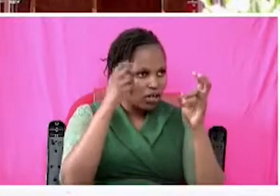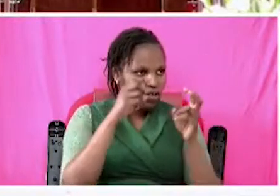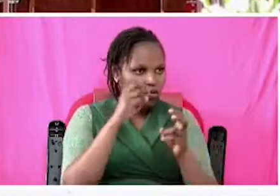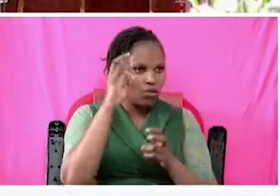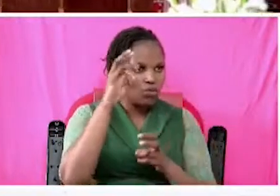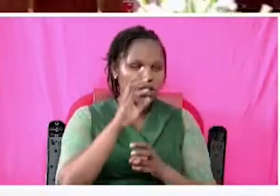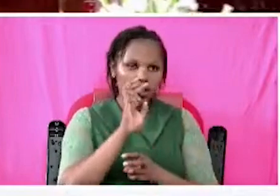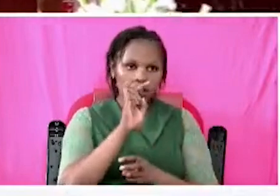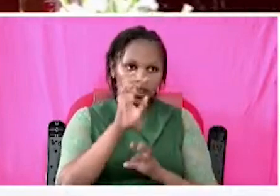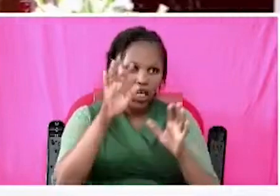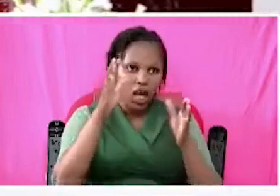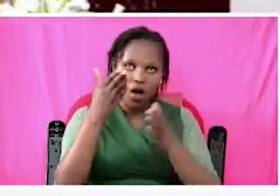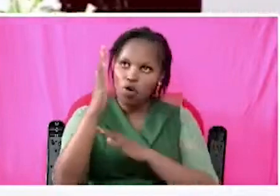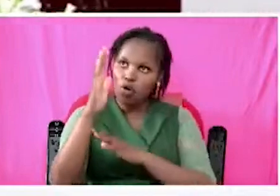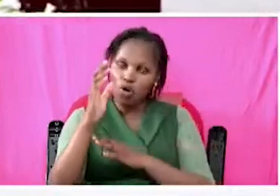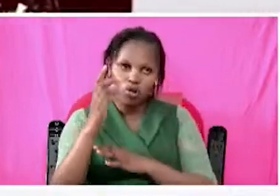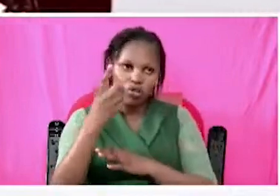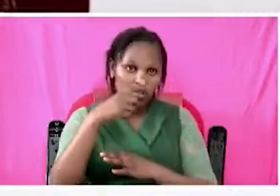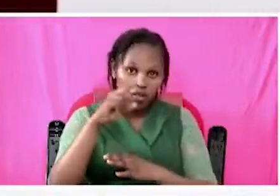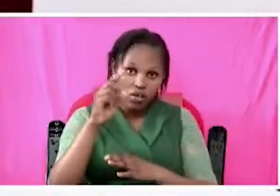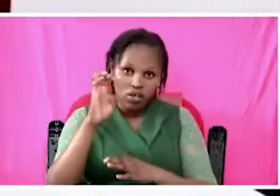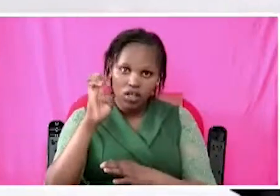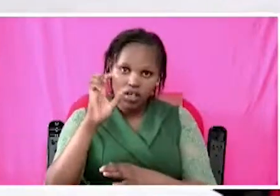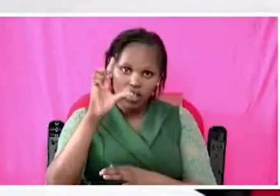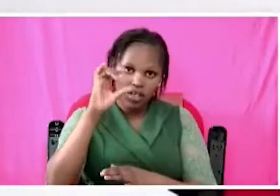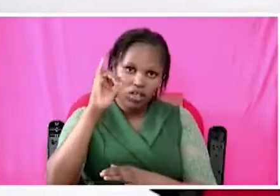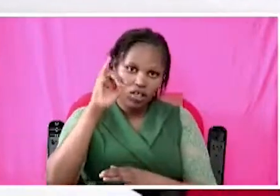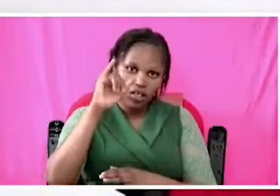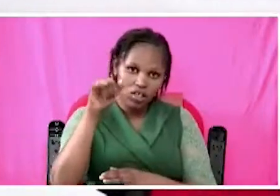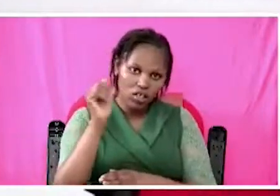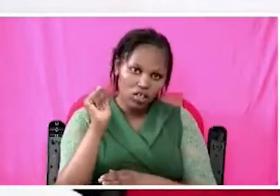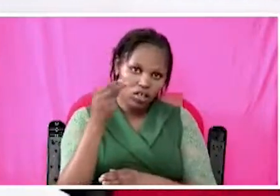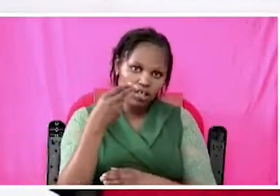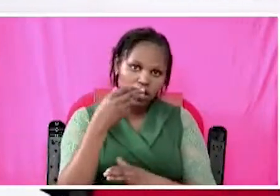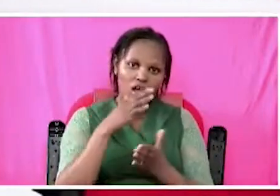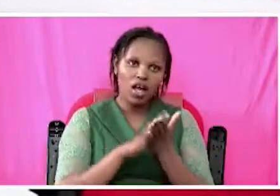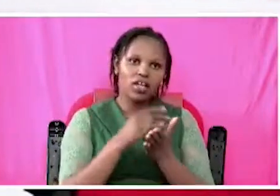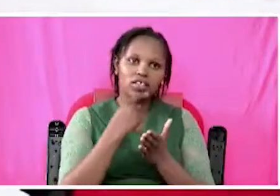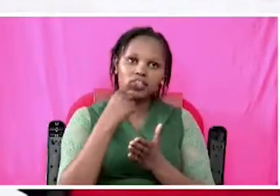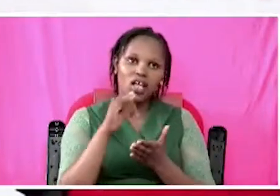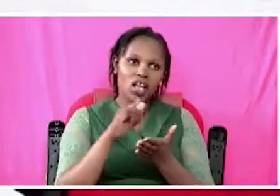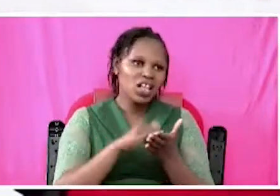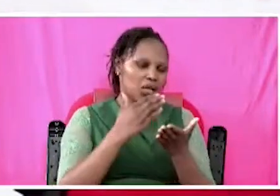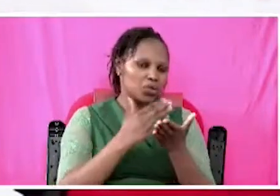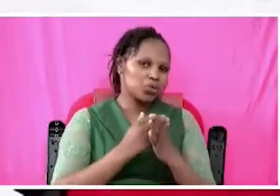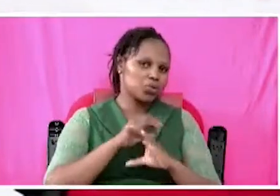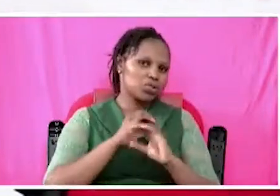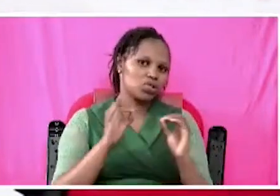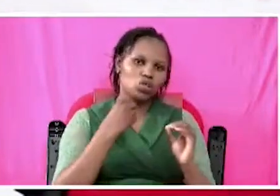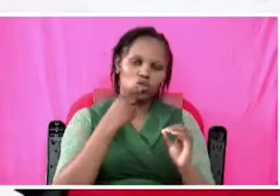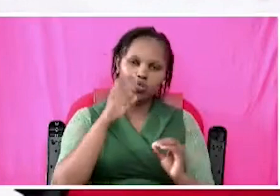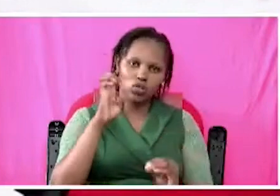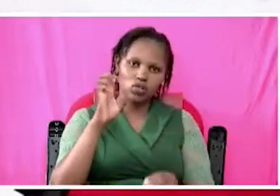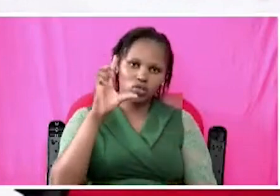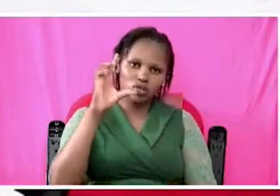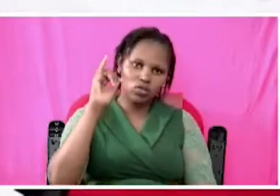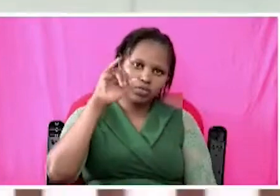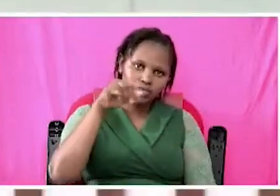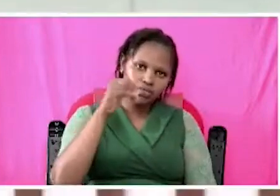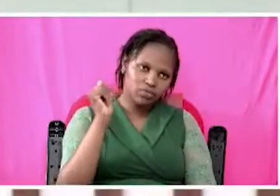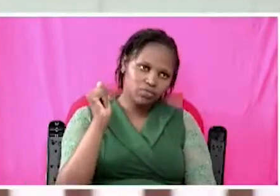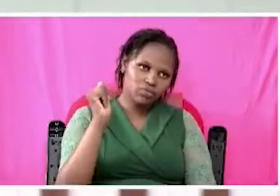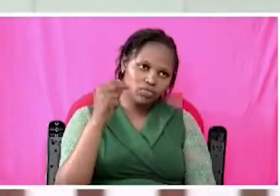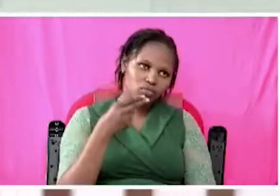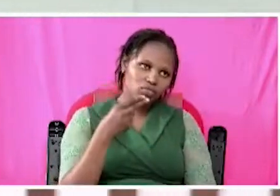corrects Elijah to say that is not the truth. So Elijah, this great man of God who